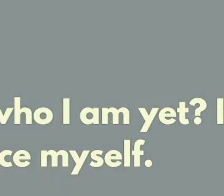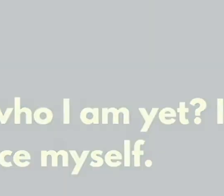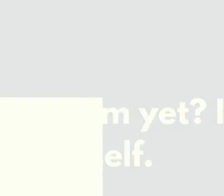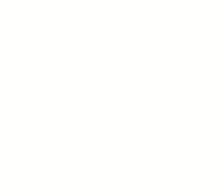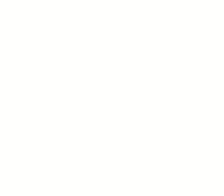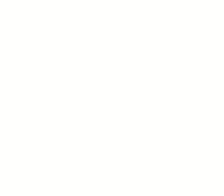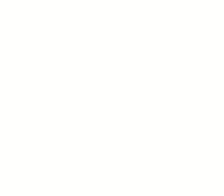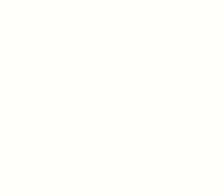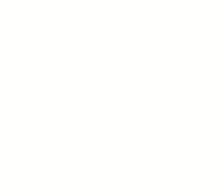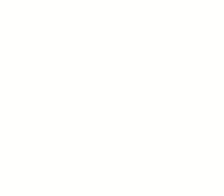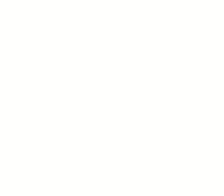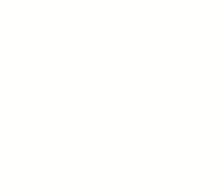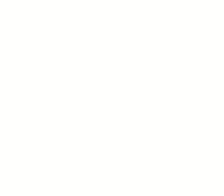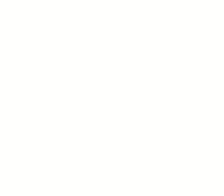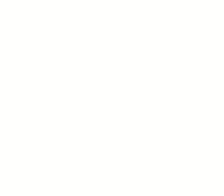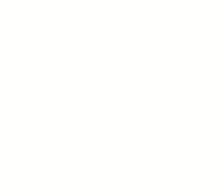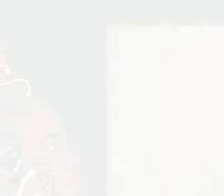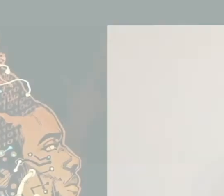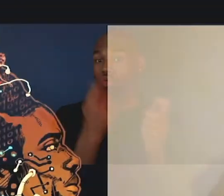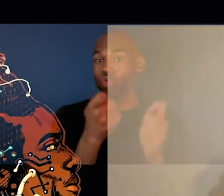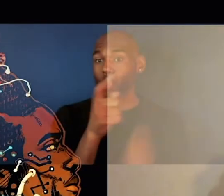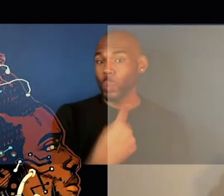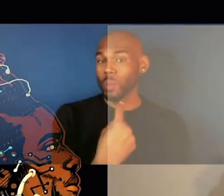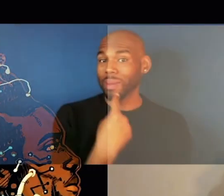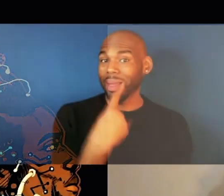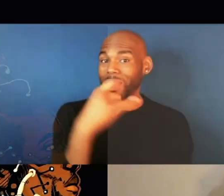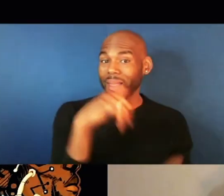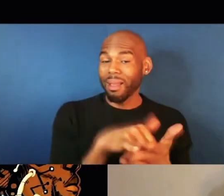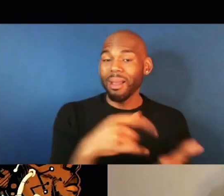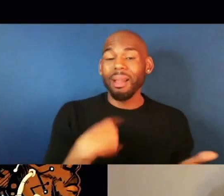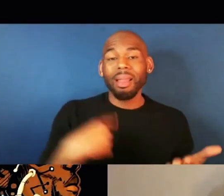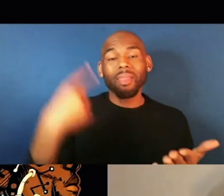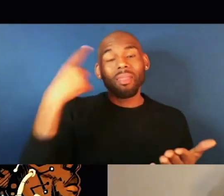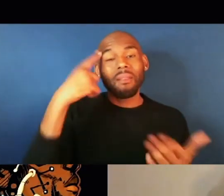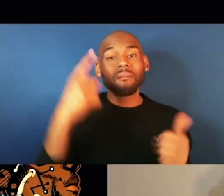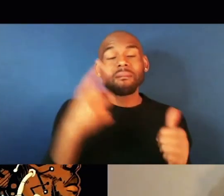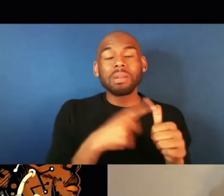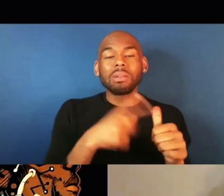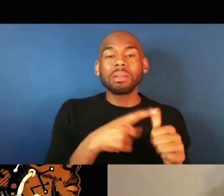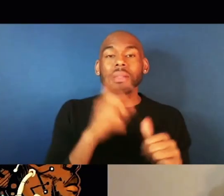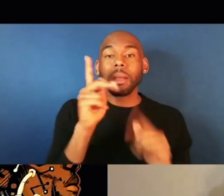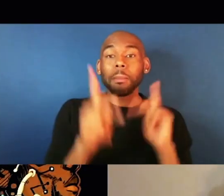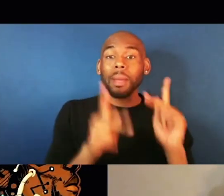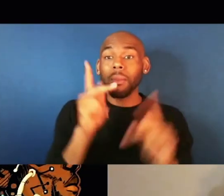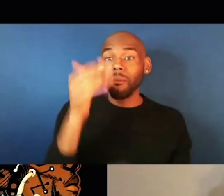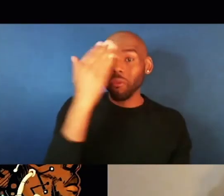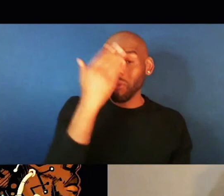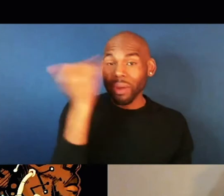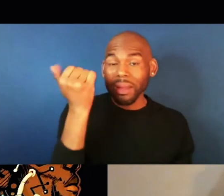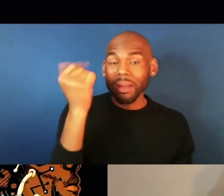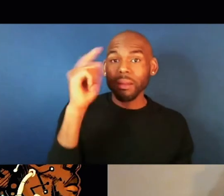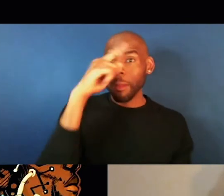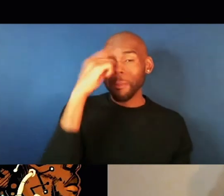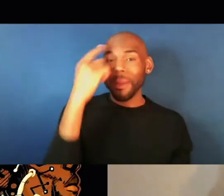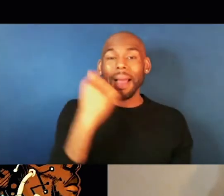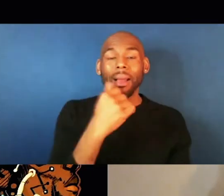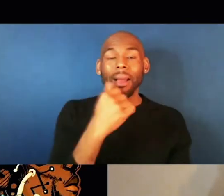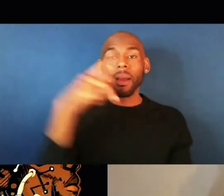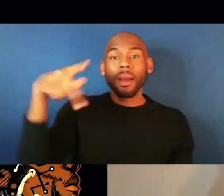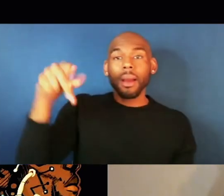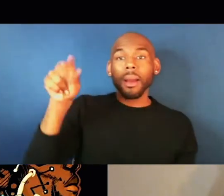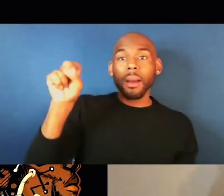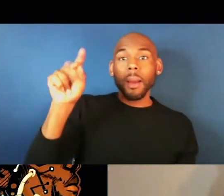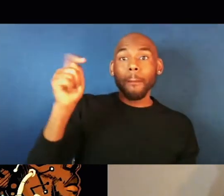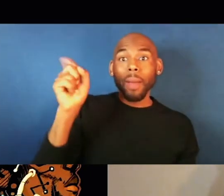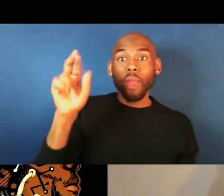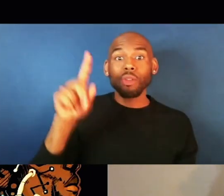In the video chat, John continues. You know, it's interesting you say that because I think, first of all, people forget that, you know, the Black